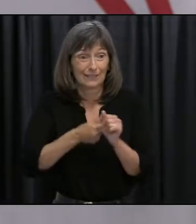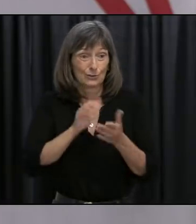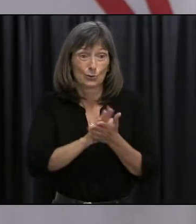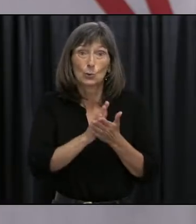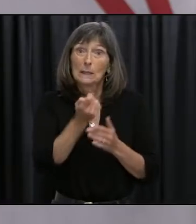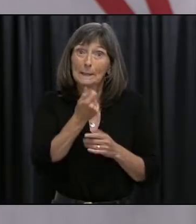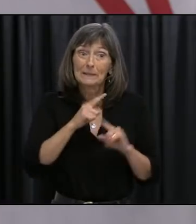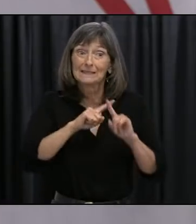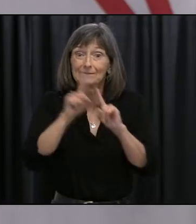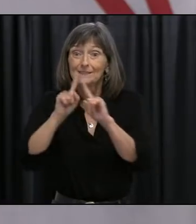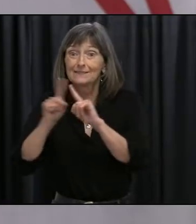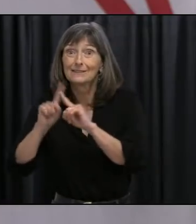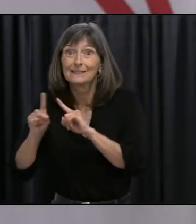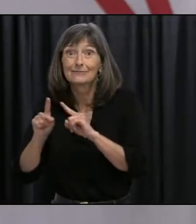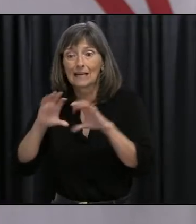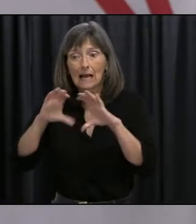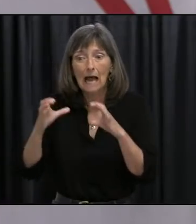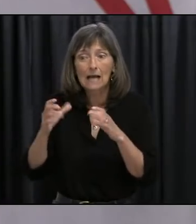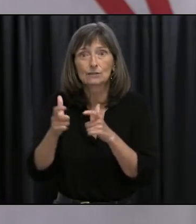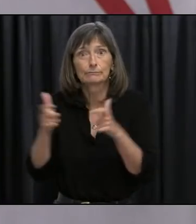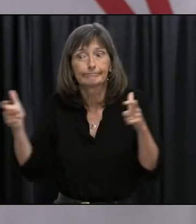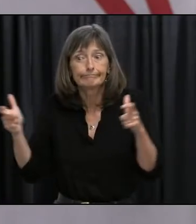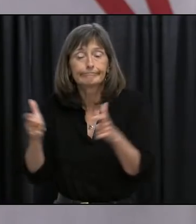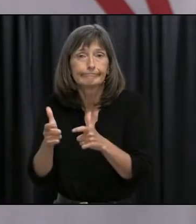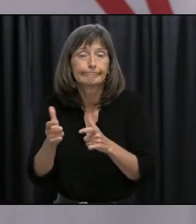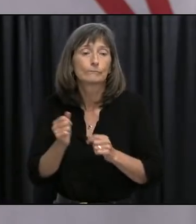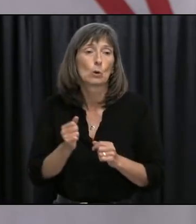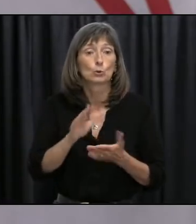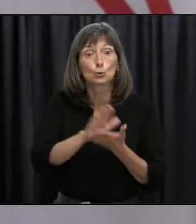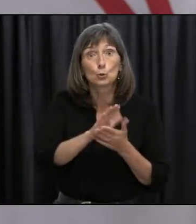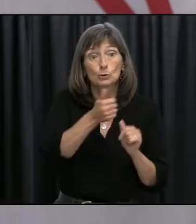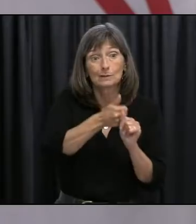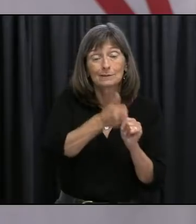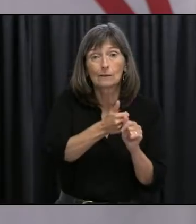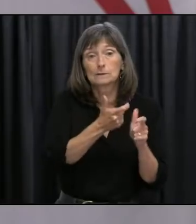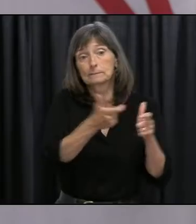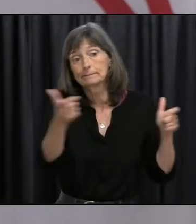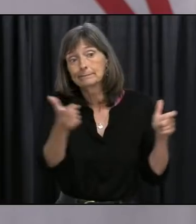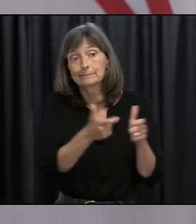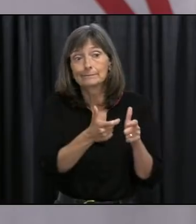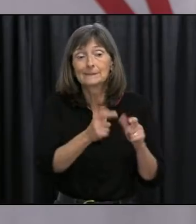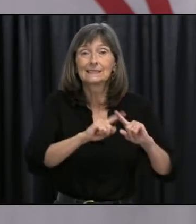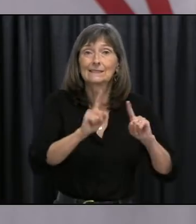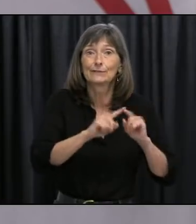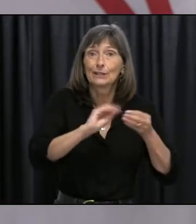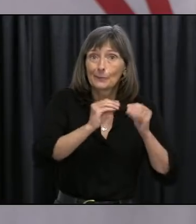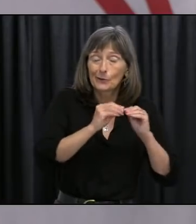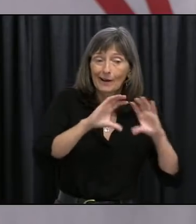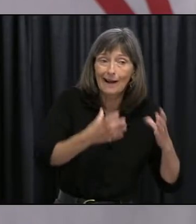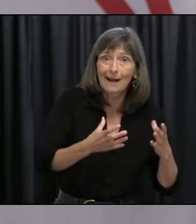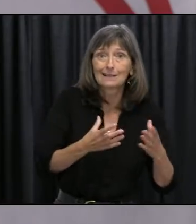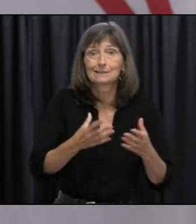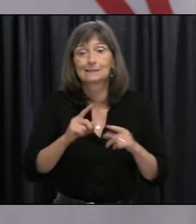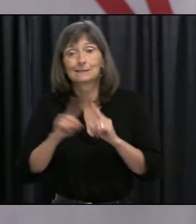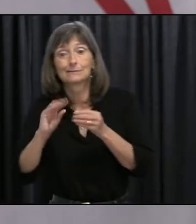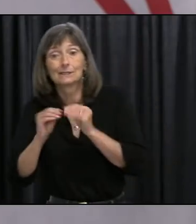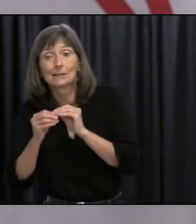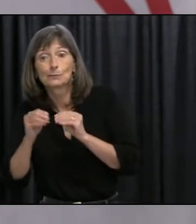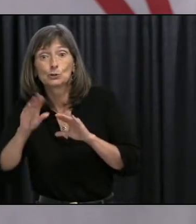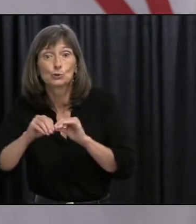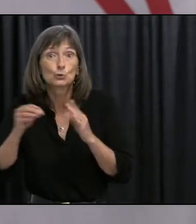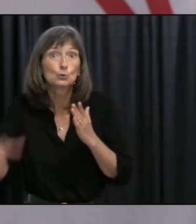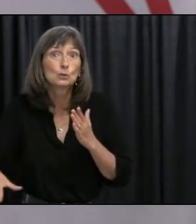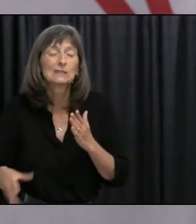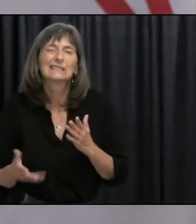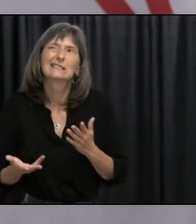In Newfoundland and Labrador, classroom sizes, the size of the school can vary depending on the community